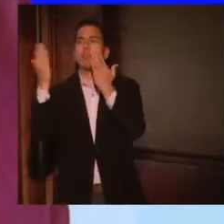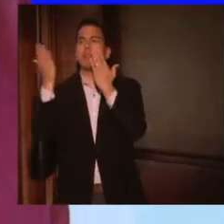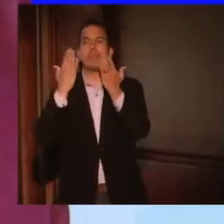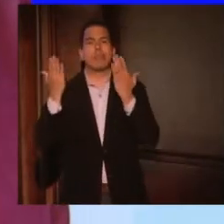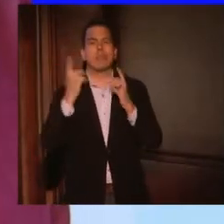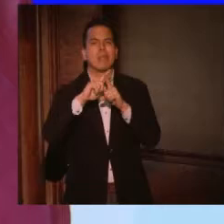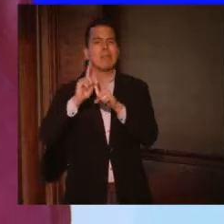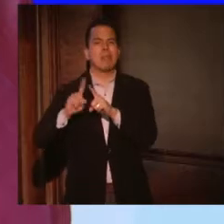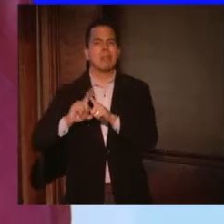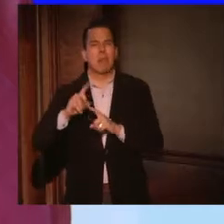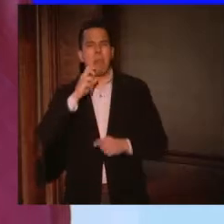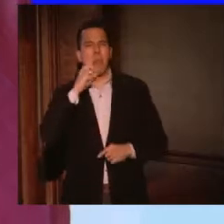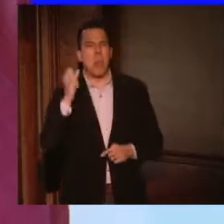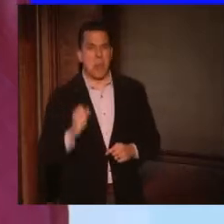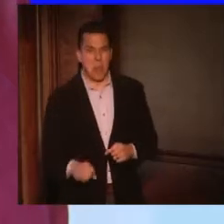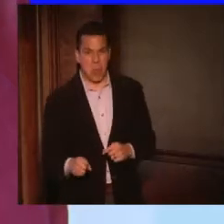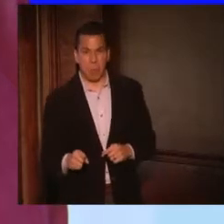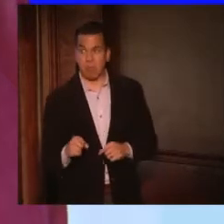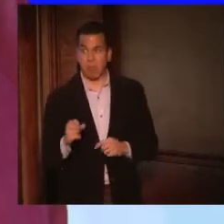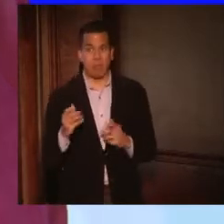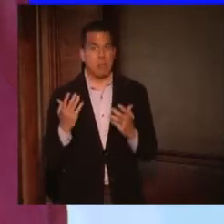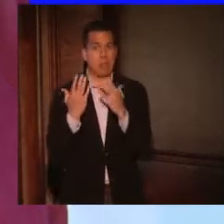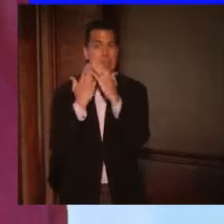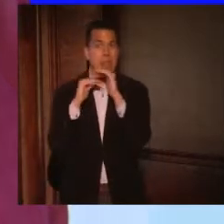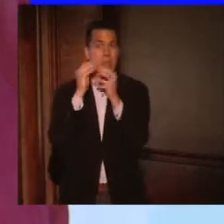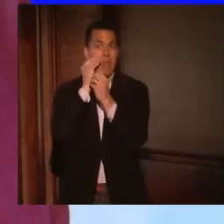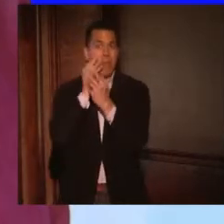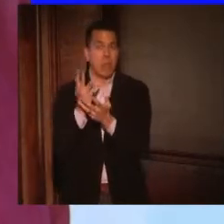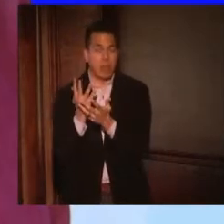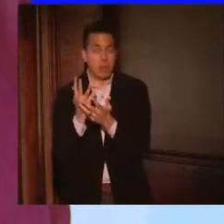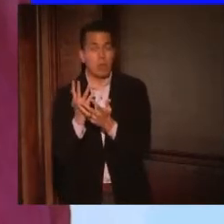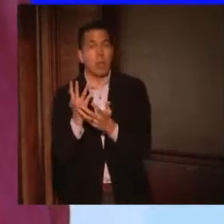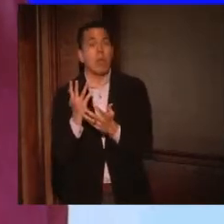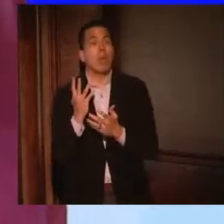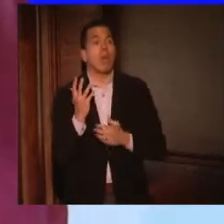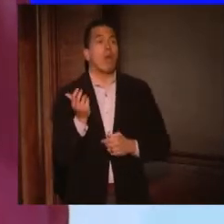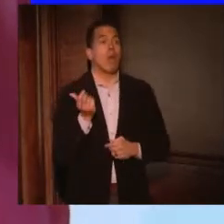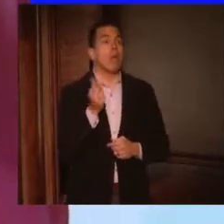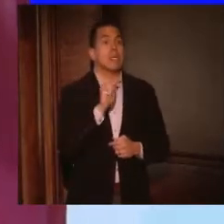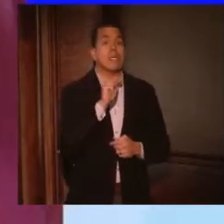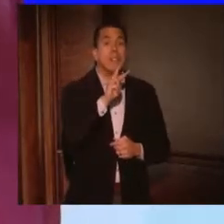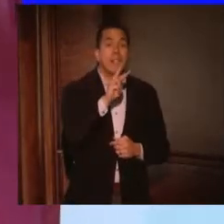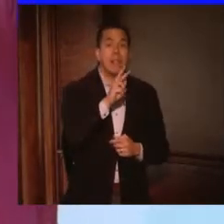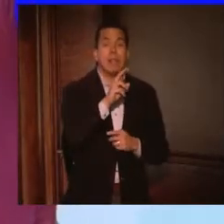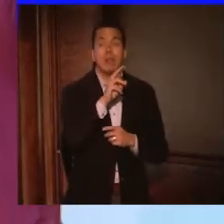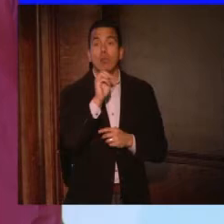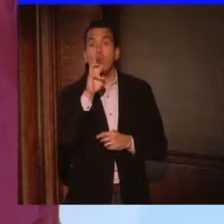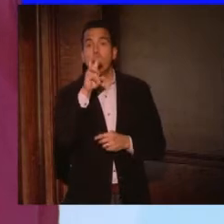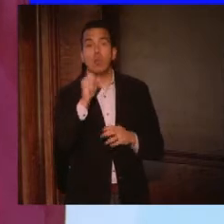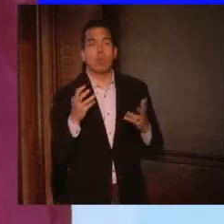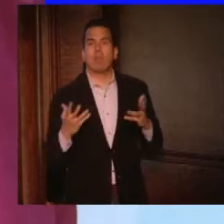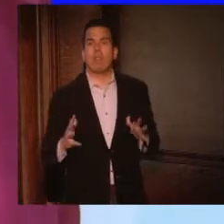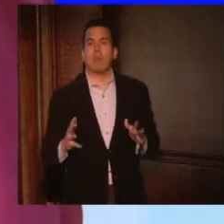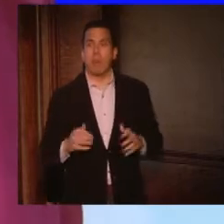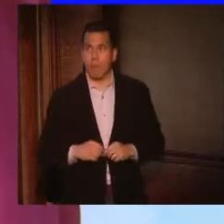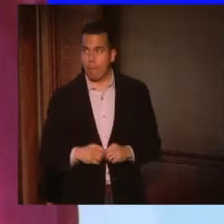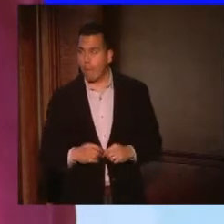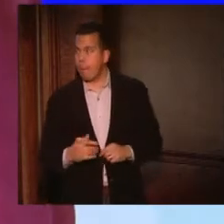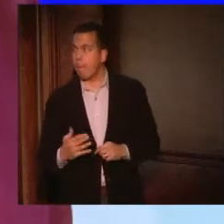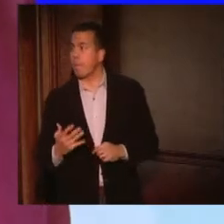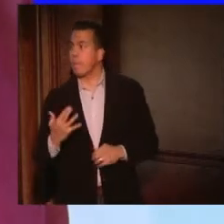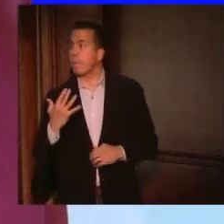updated. And the only information we could get, it was a TV that you could see the news. And I was here that there was an internet